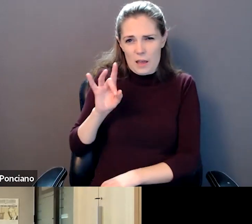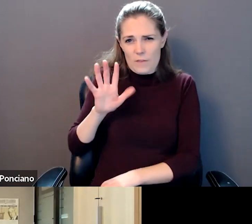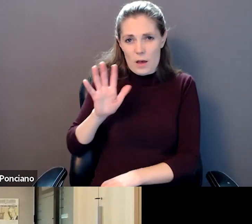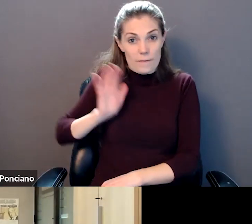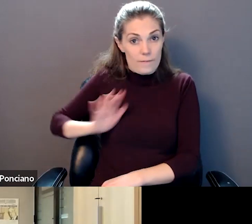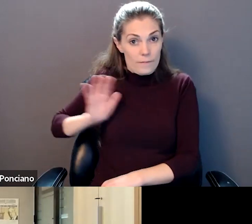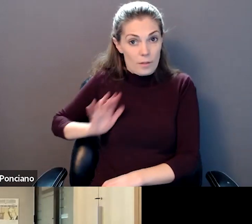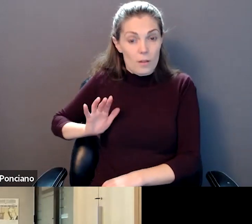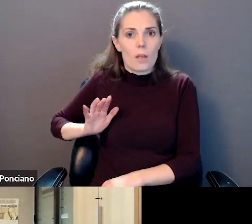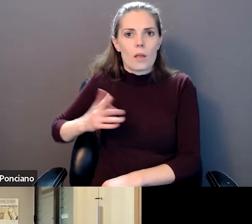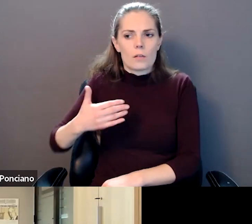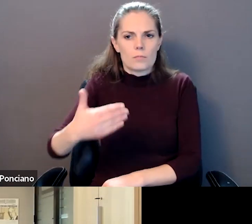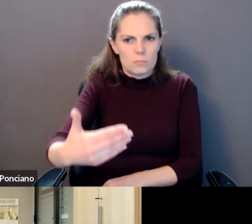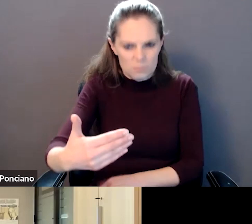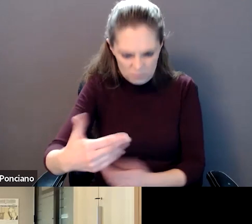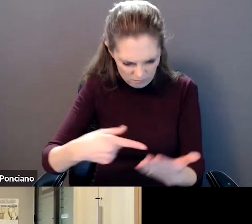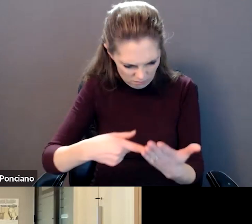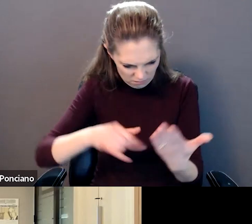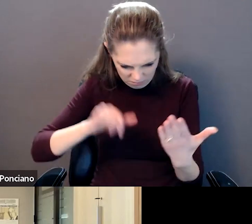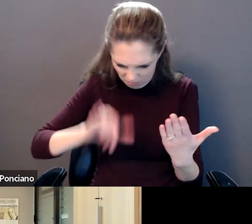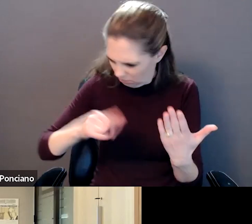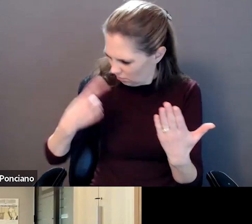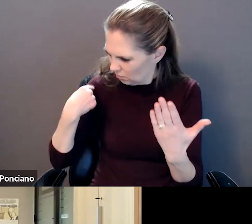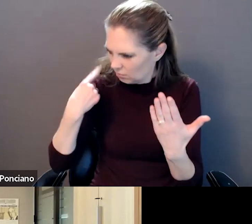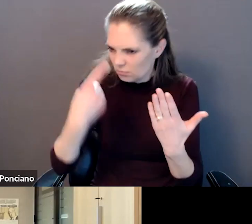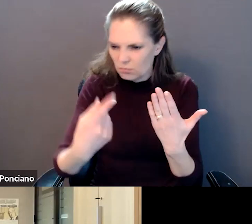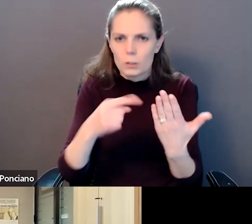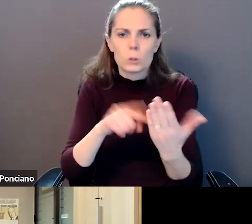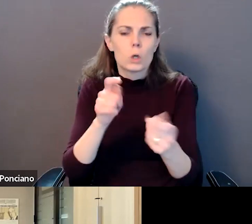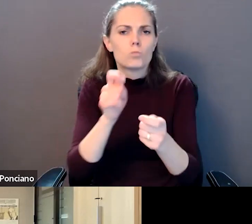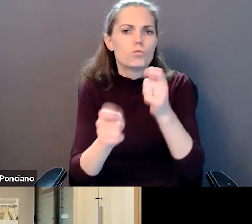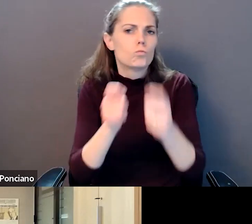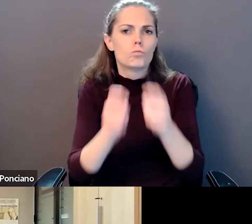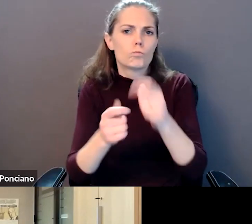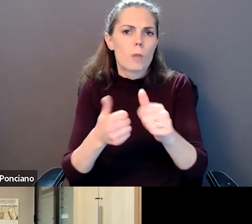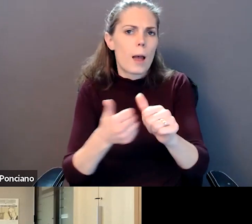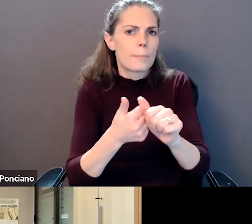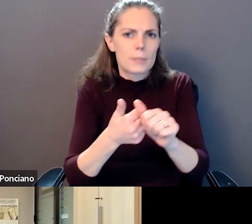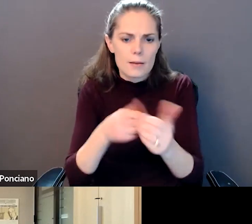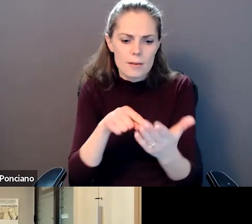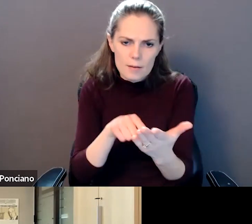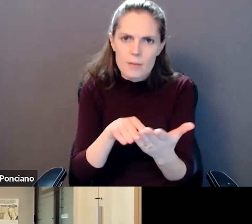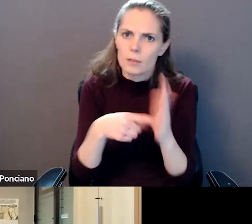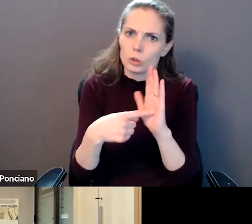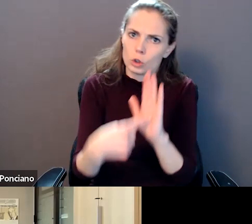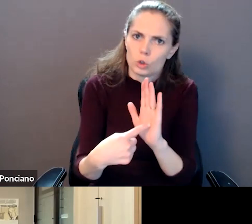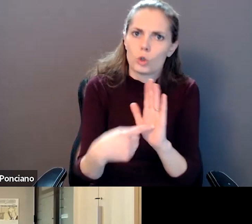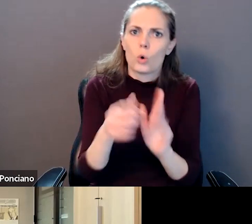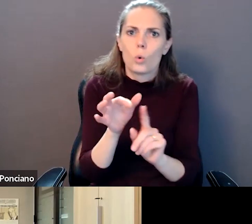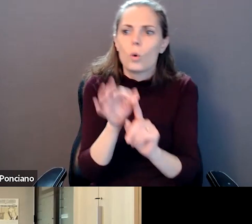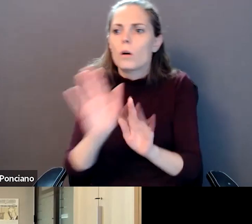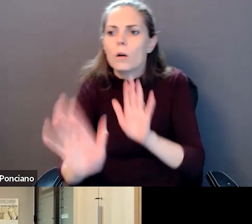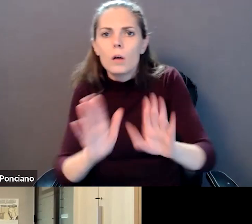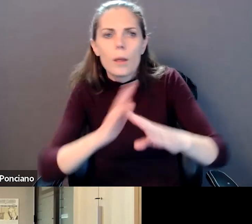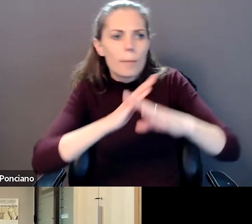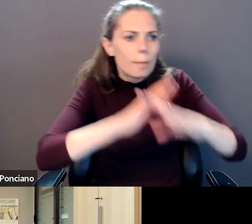the need for the modernization of the Act that recognizes and addresses the unique barriers faced by people with disabilities in relation to their recruitment